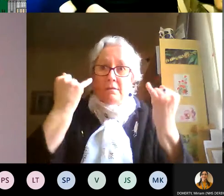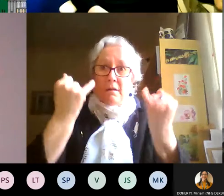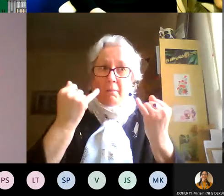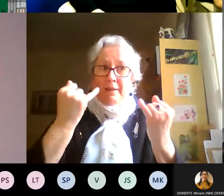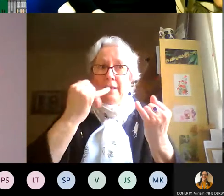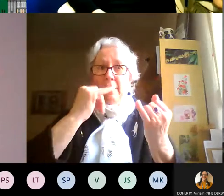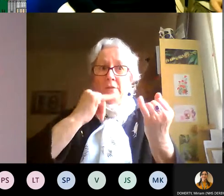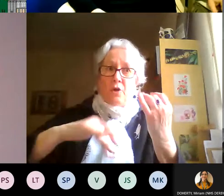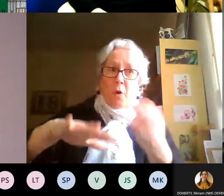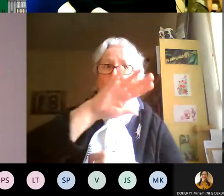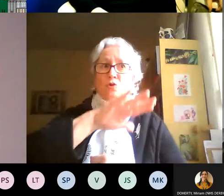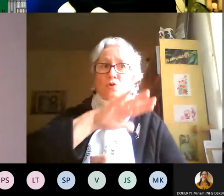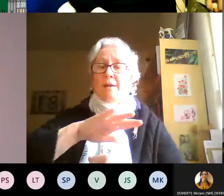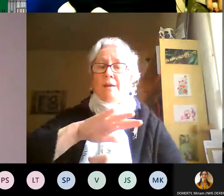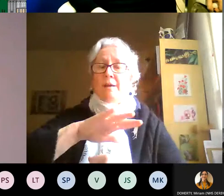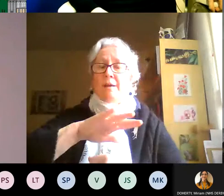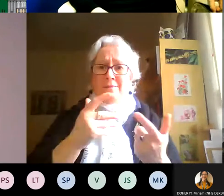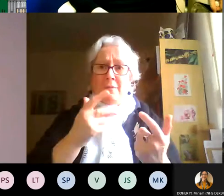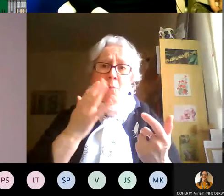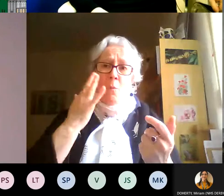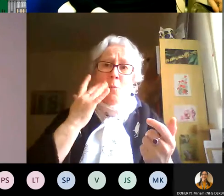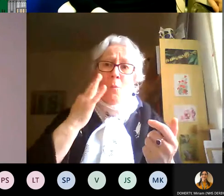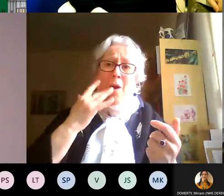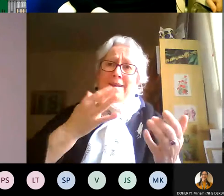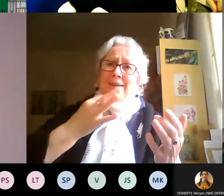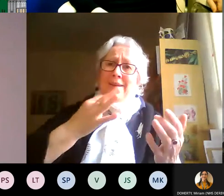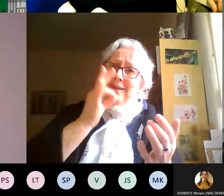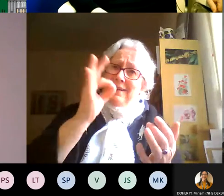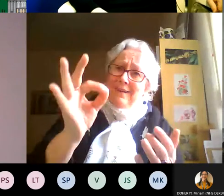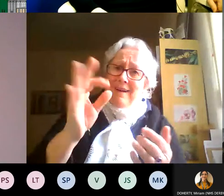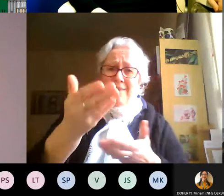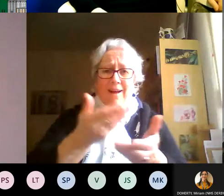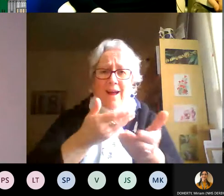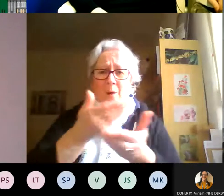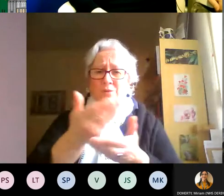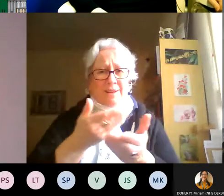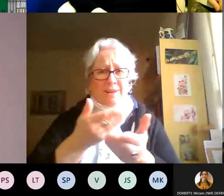some information that I can pass on to the sort of deaf community in Derbyshire.